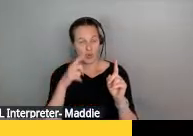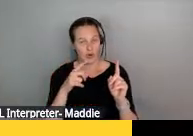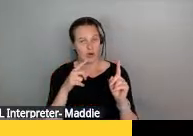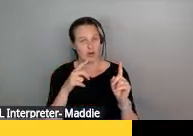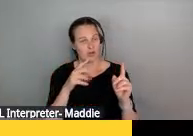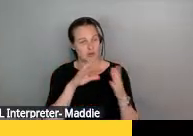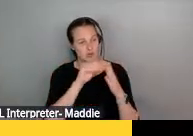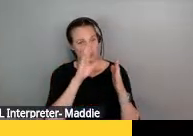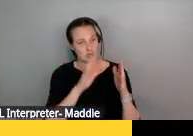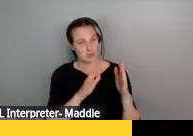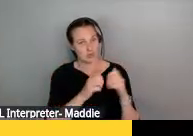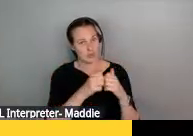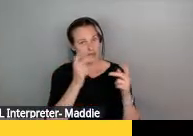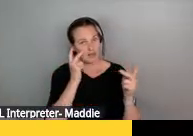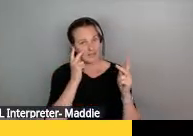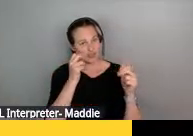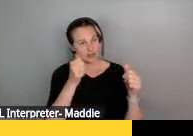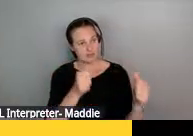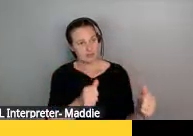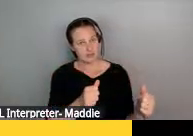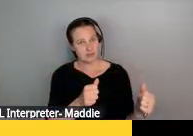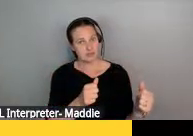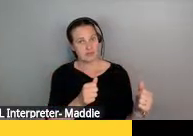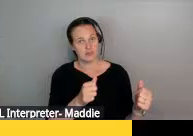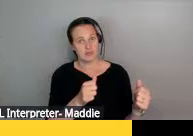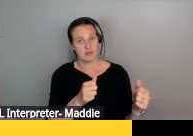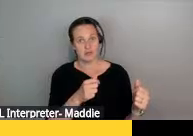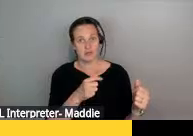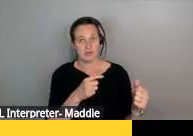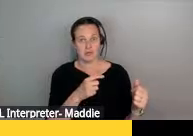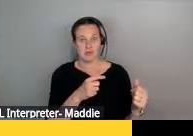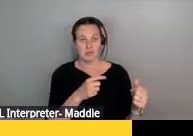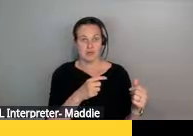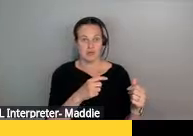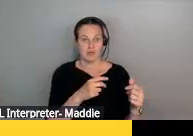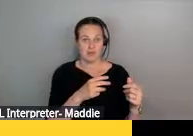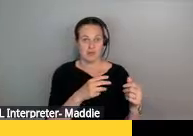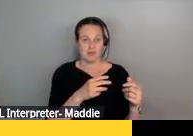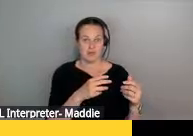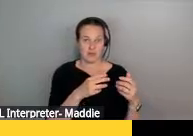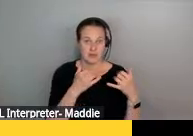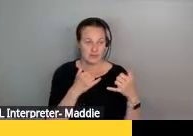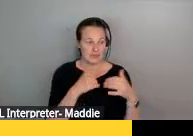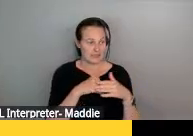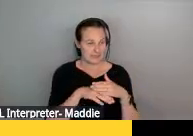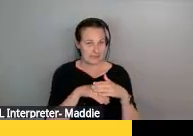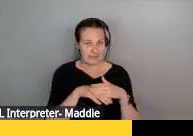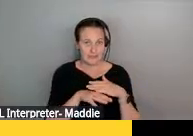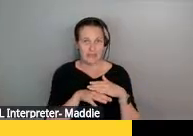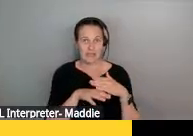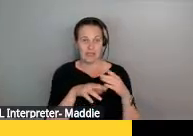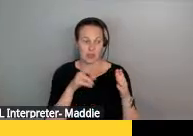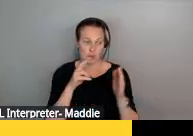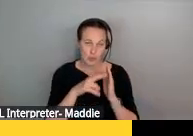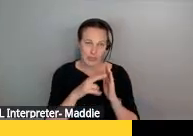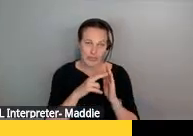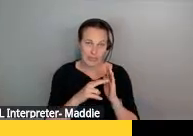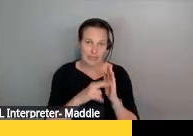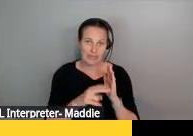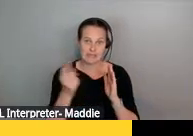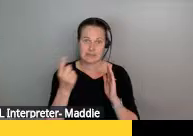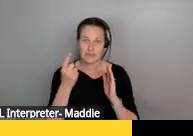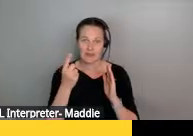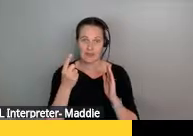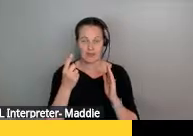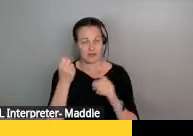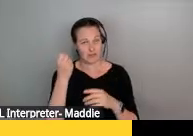students. As far as like currency and accessibility, as far as like reading something, because let's face it,